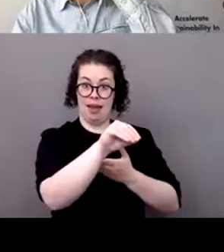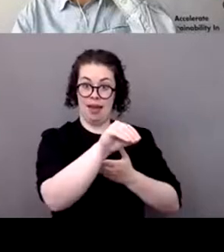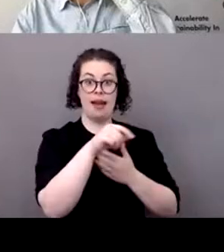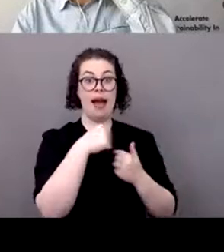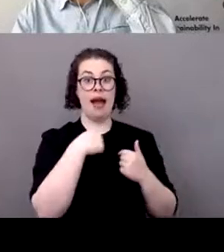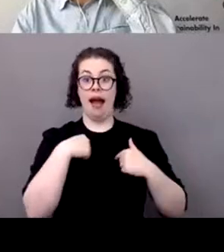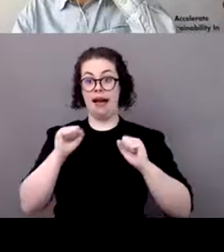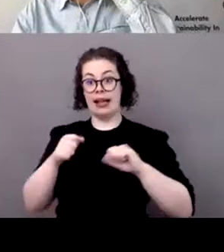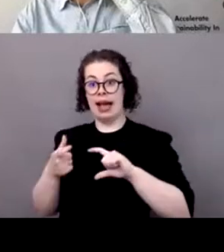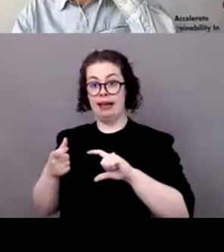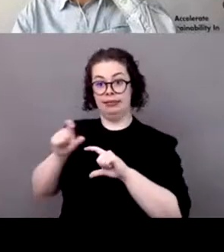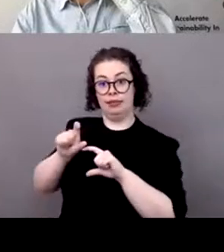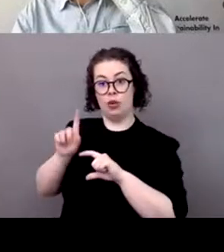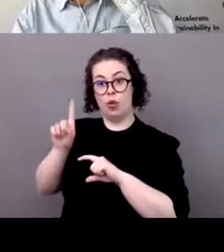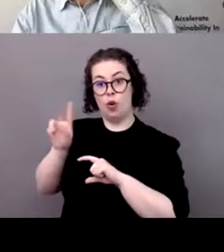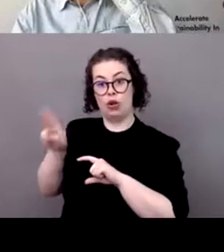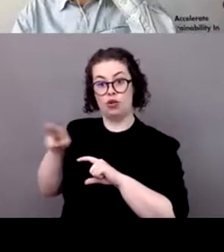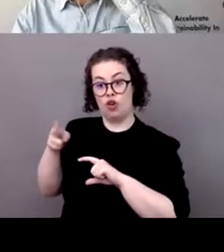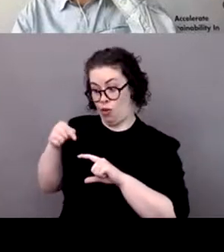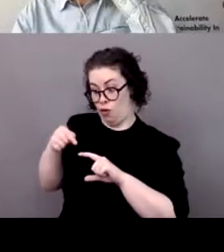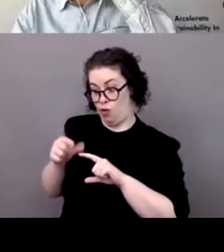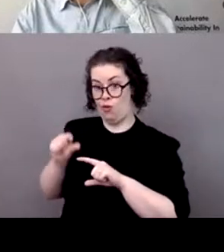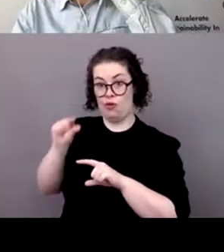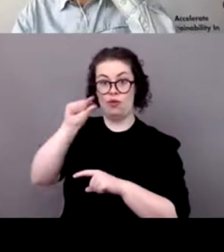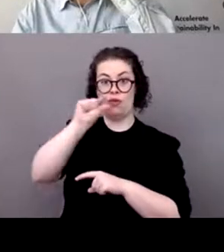raises awareness and it shows